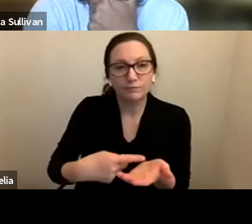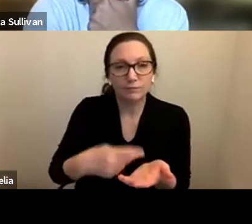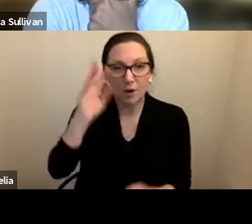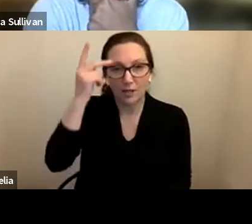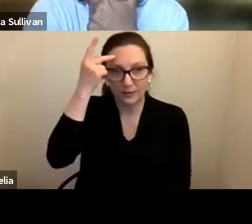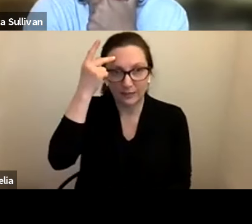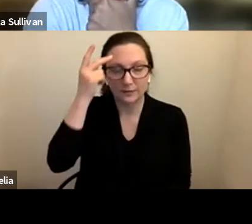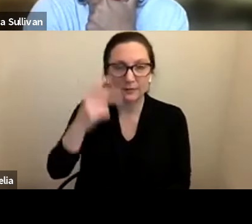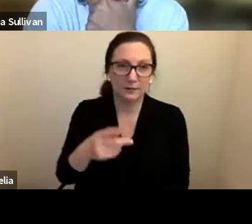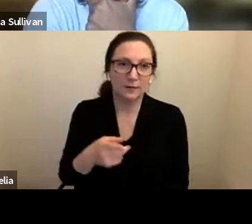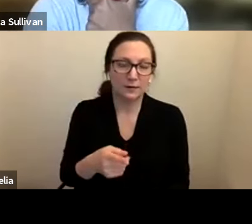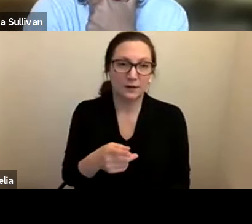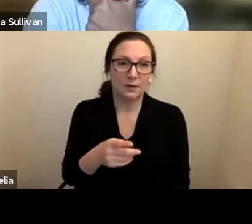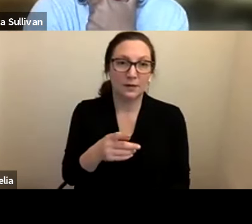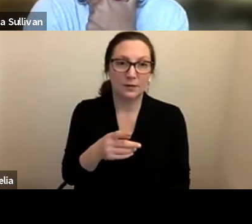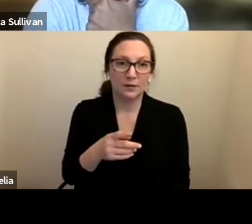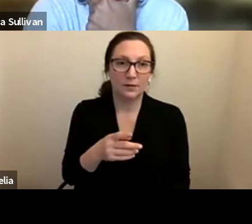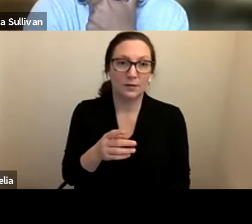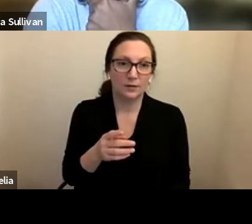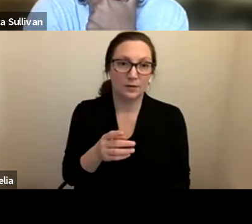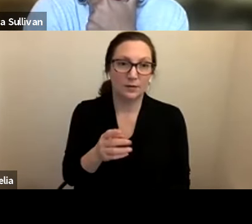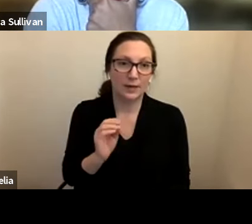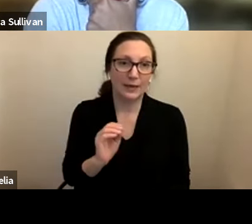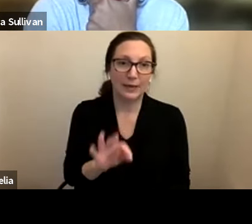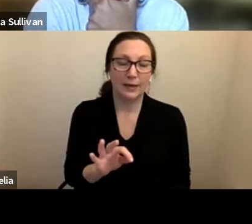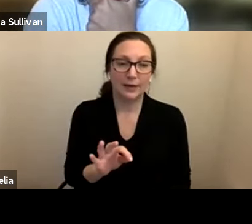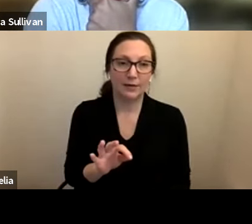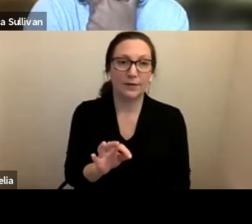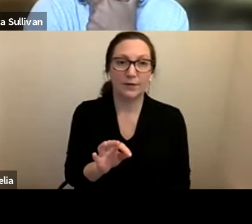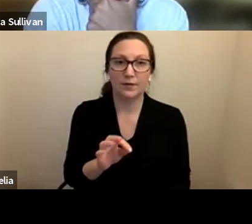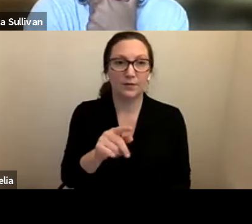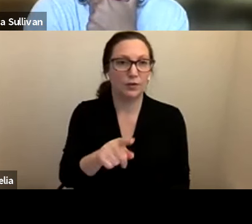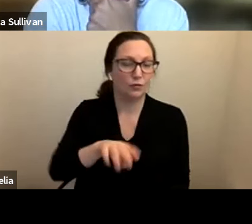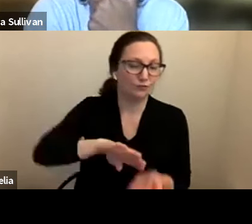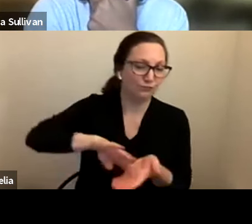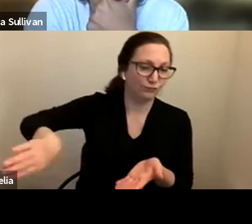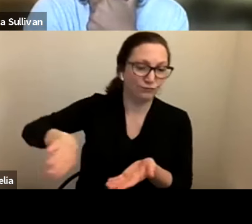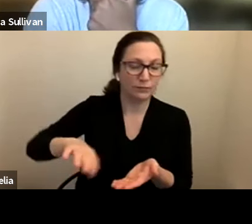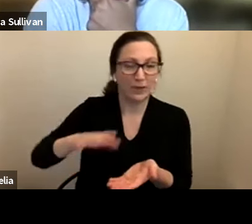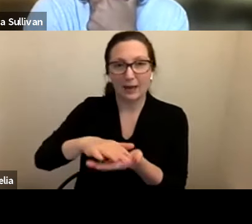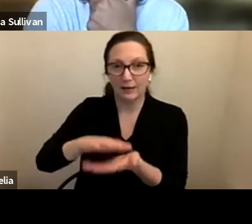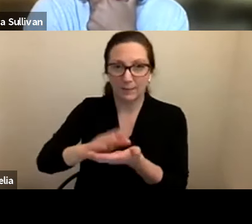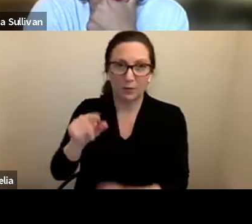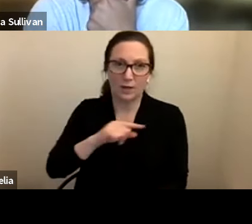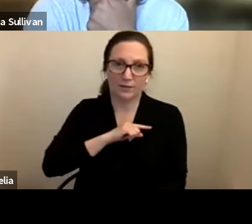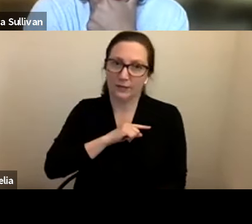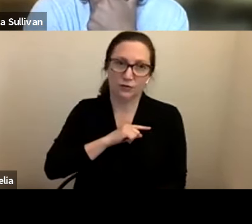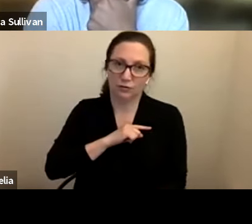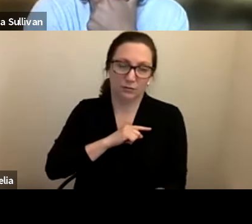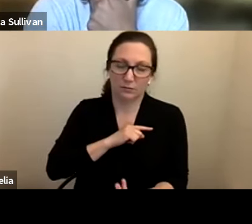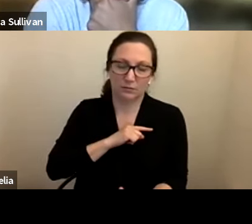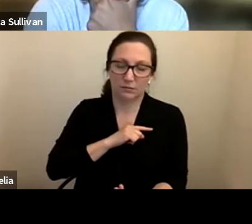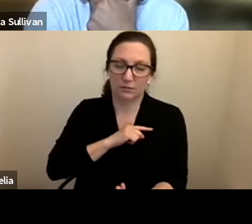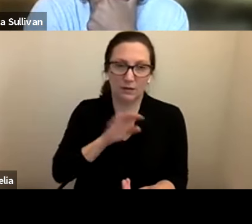you'll lose the fight if you completely give up on academic qualifications in the short run.